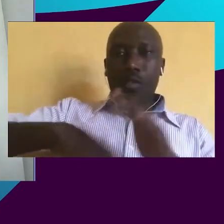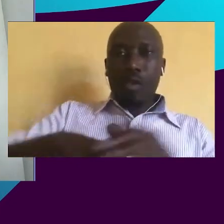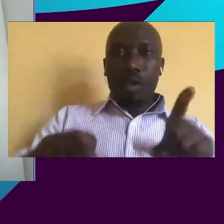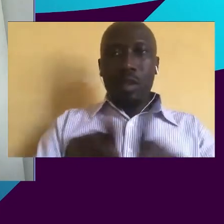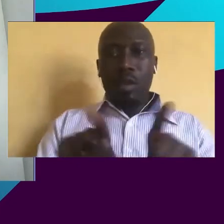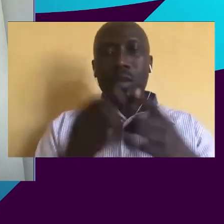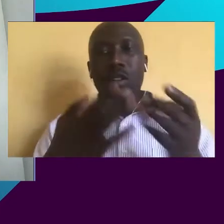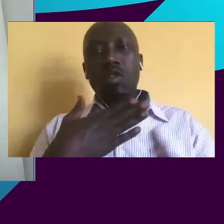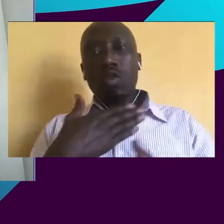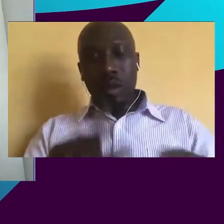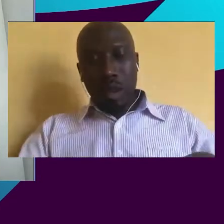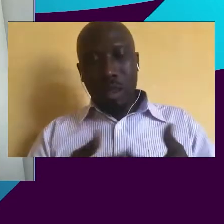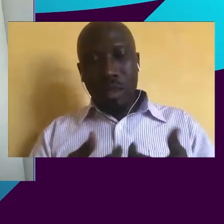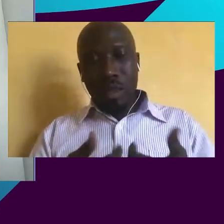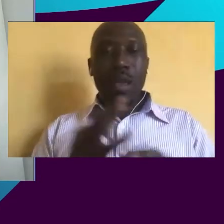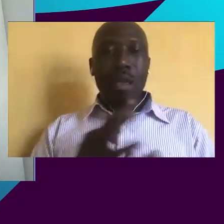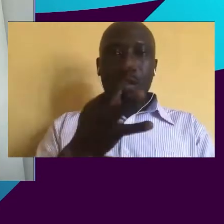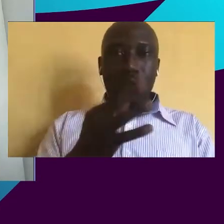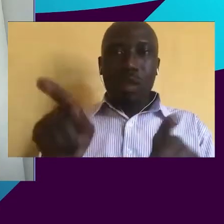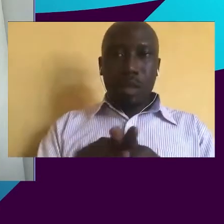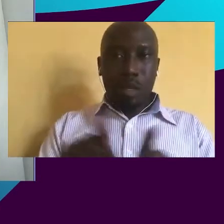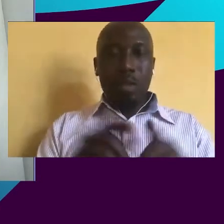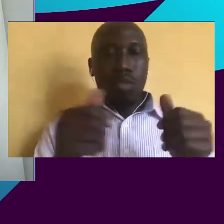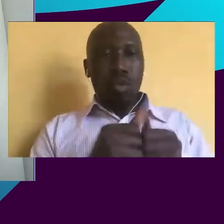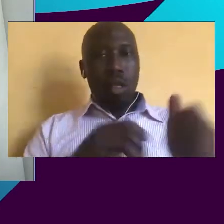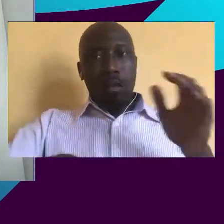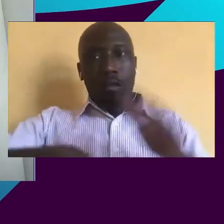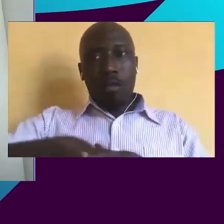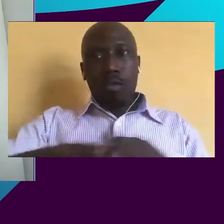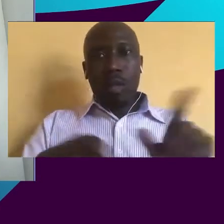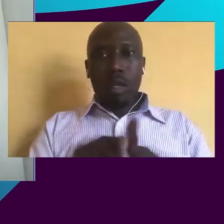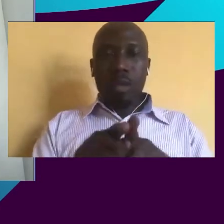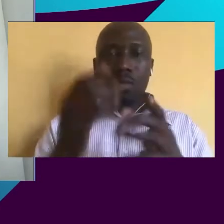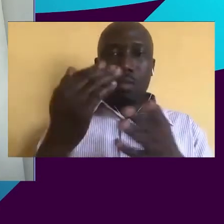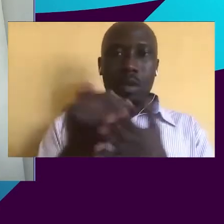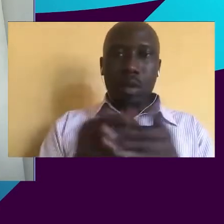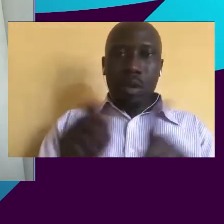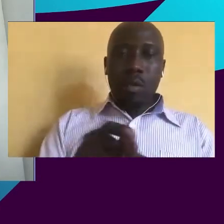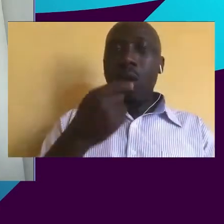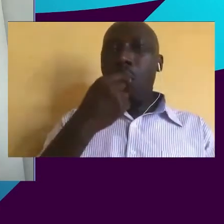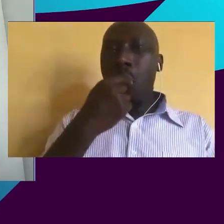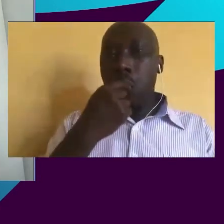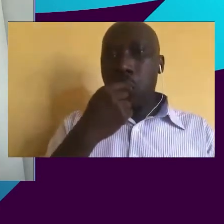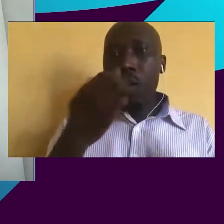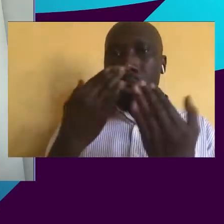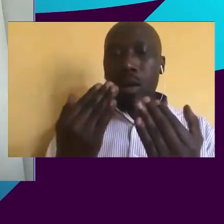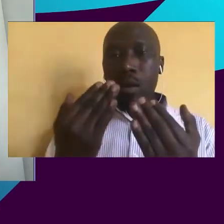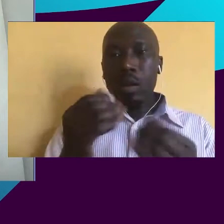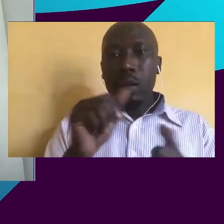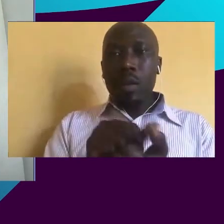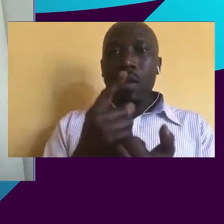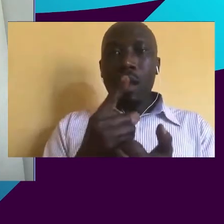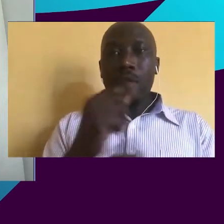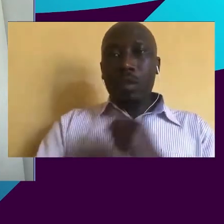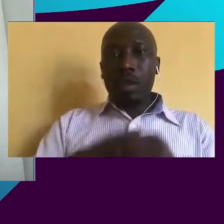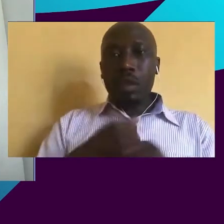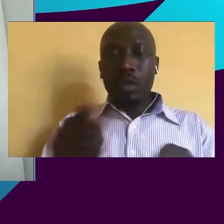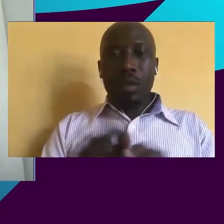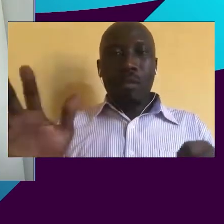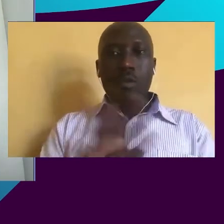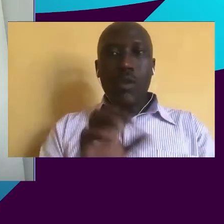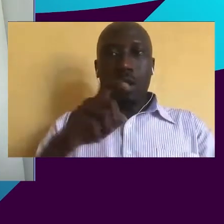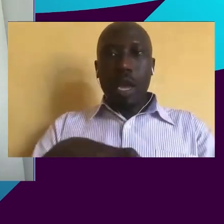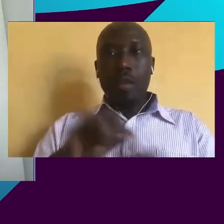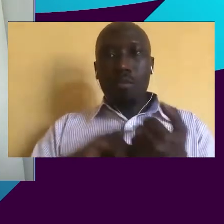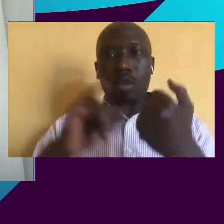longer within the sport. So I became a referee. Now, 11 years on, it's my full-time job. So very fortunate